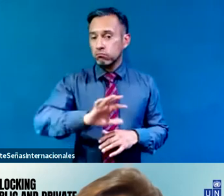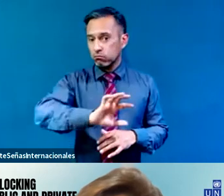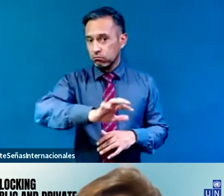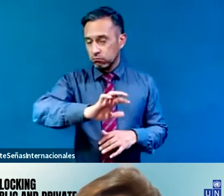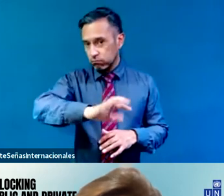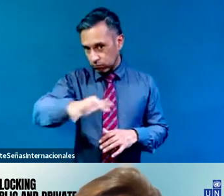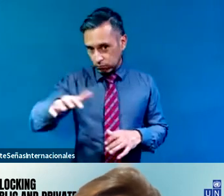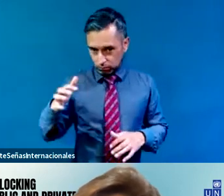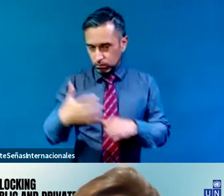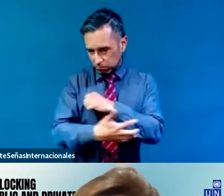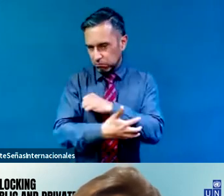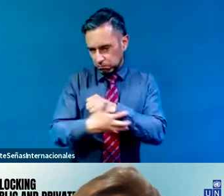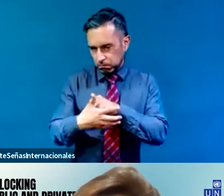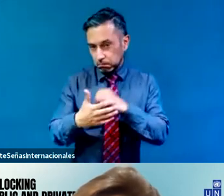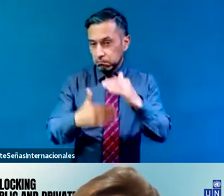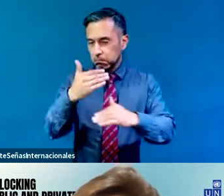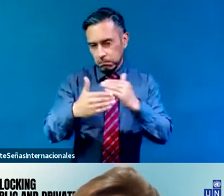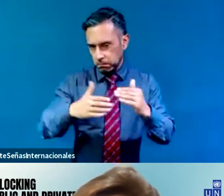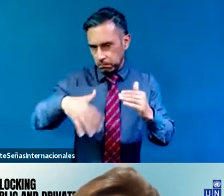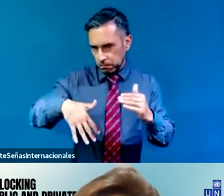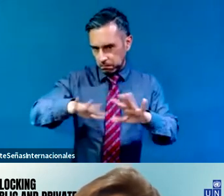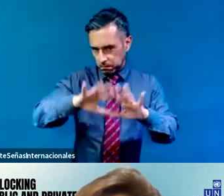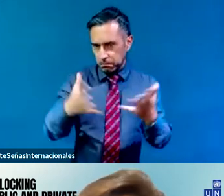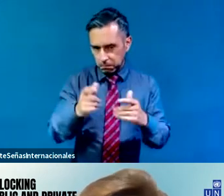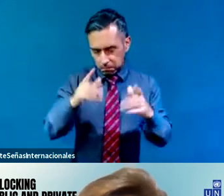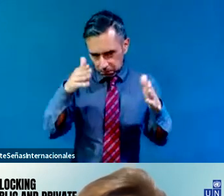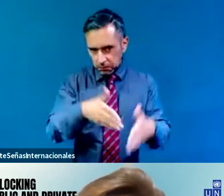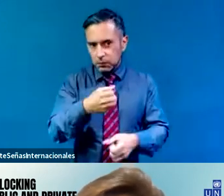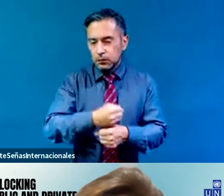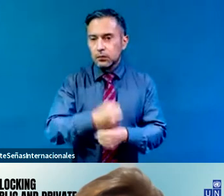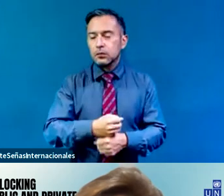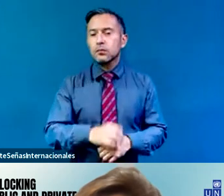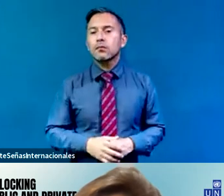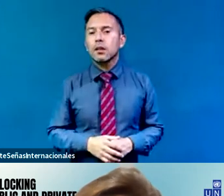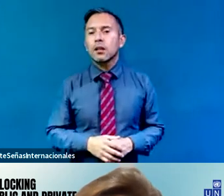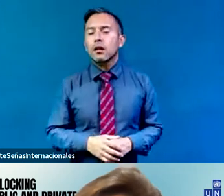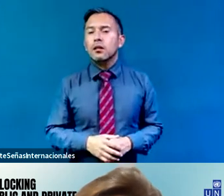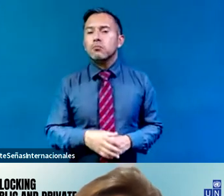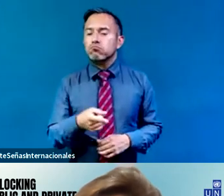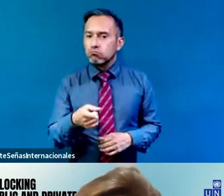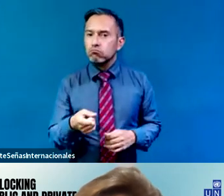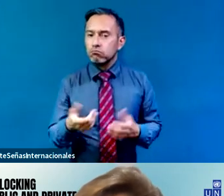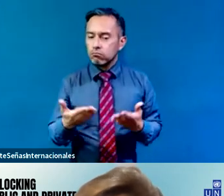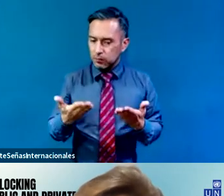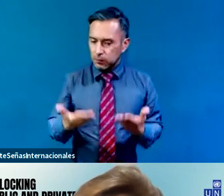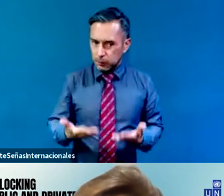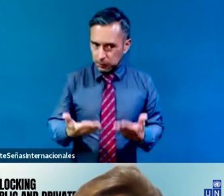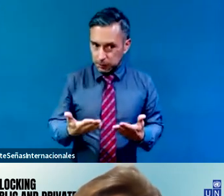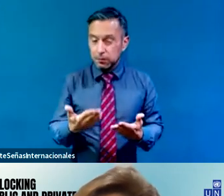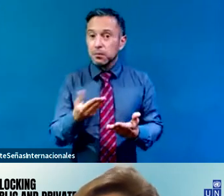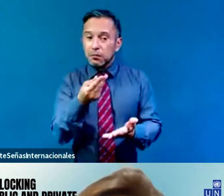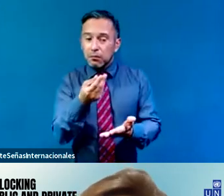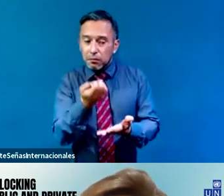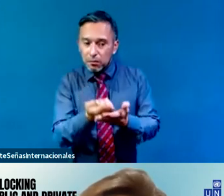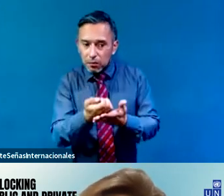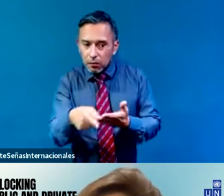untapped potential that is there in these economies. But obviously that can't happen unless we tap as well the potential of the women